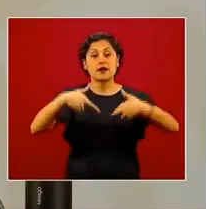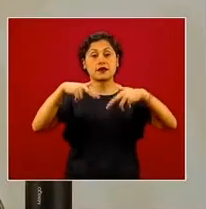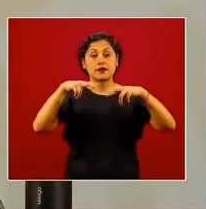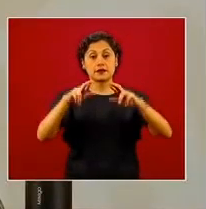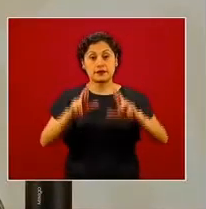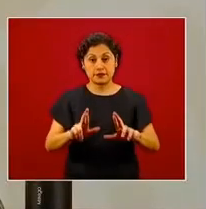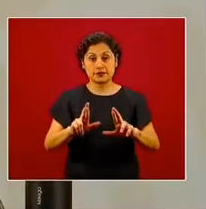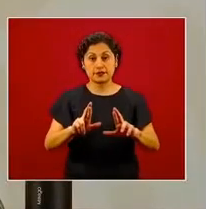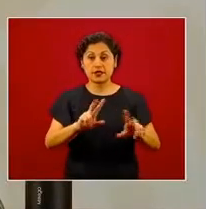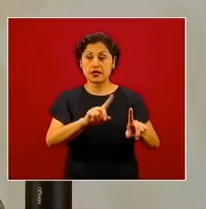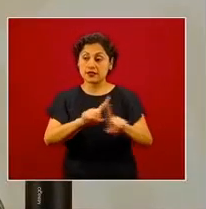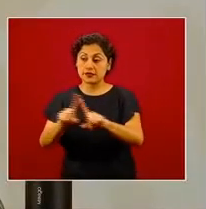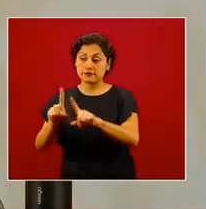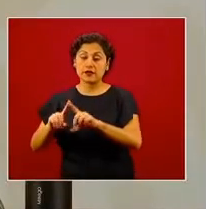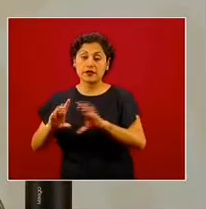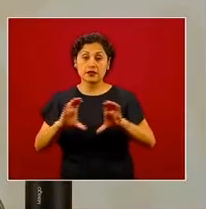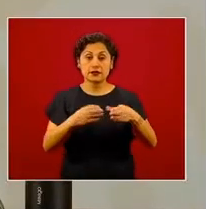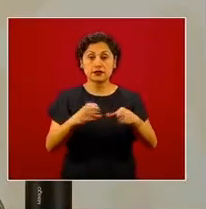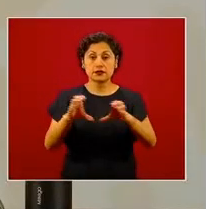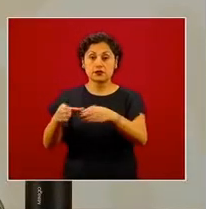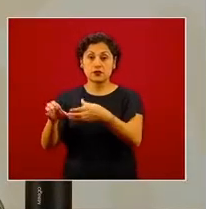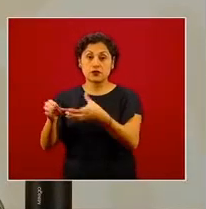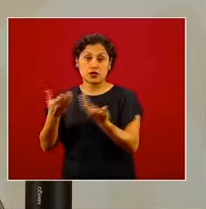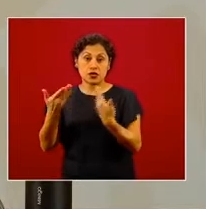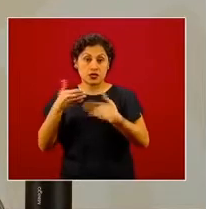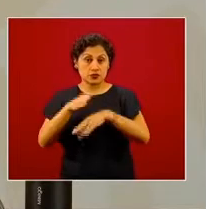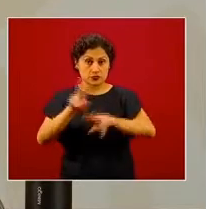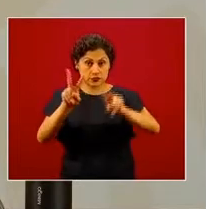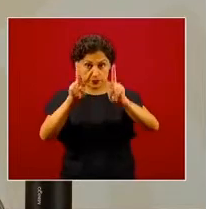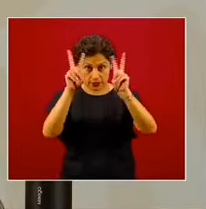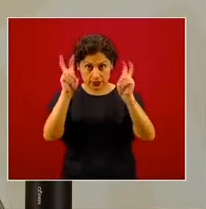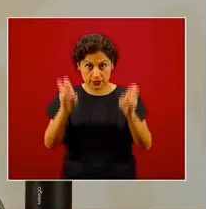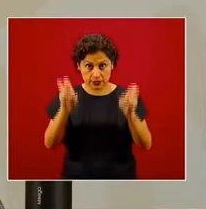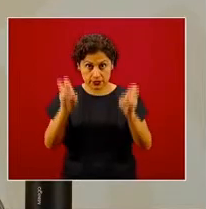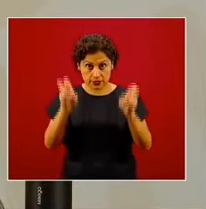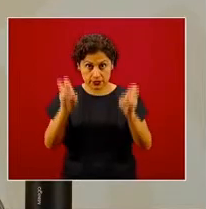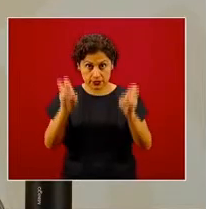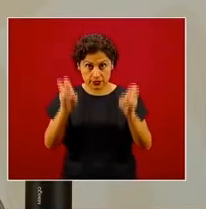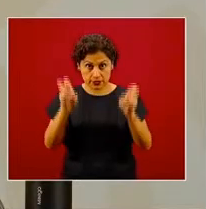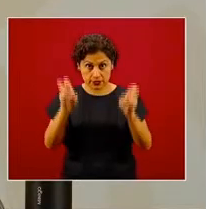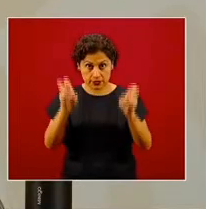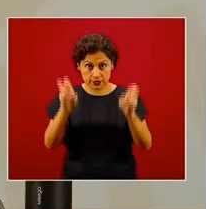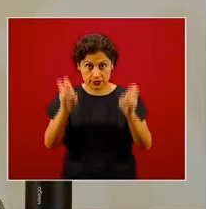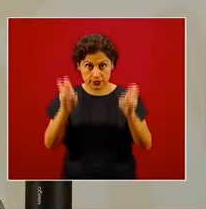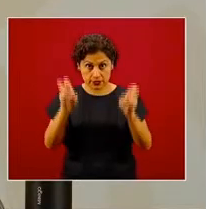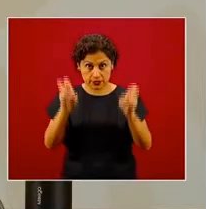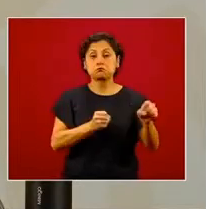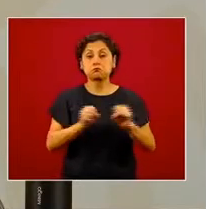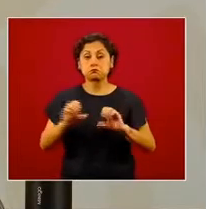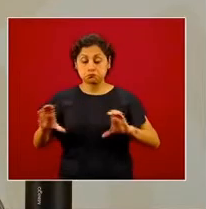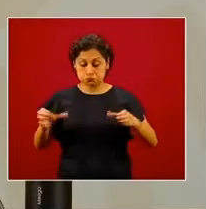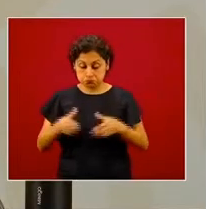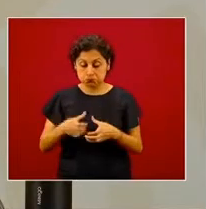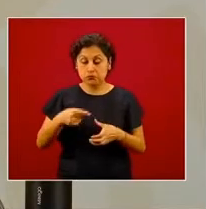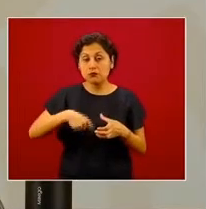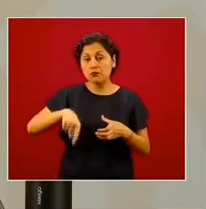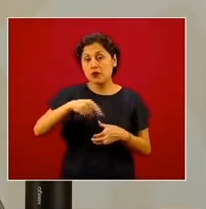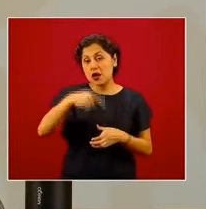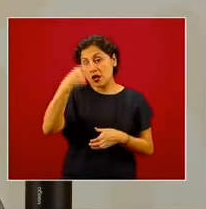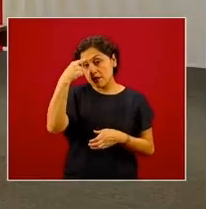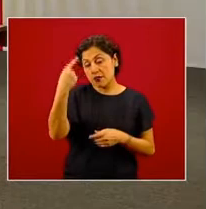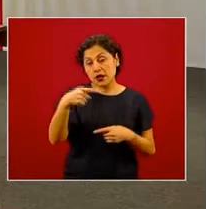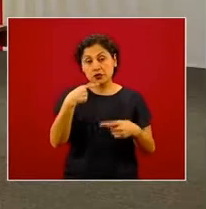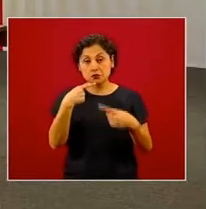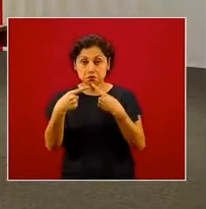that would come from different professional communities across the globe and would participate in the